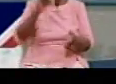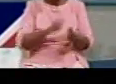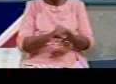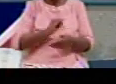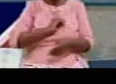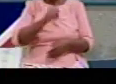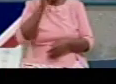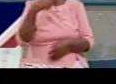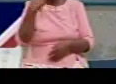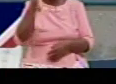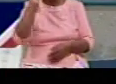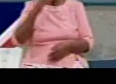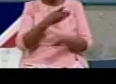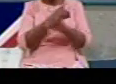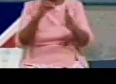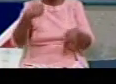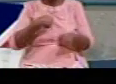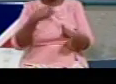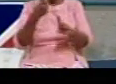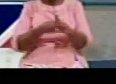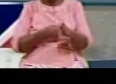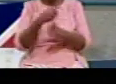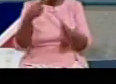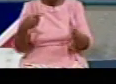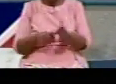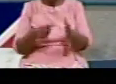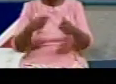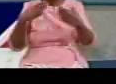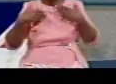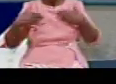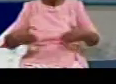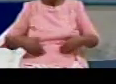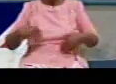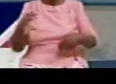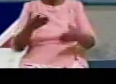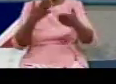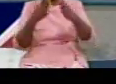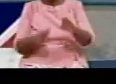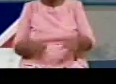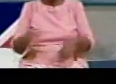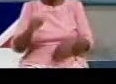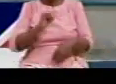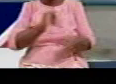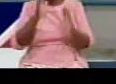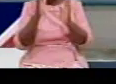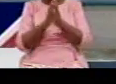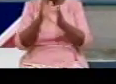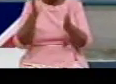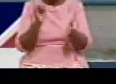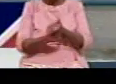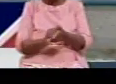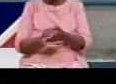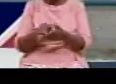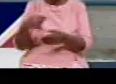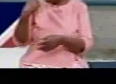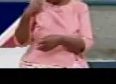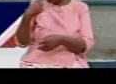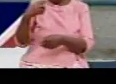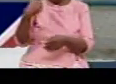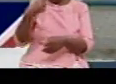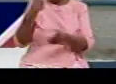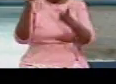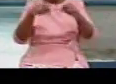deliver me from this body of death? I pray that the who comes to deliver,